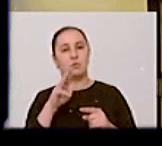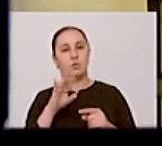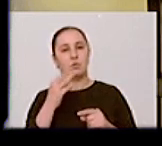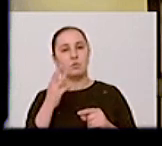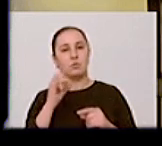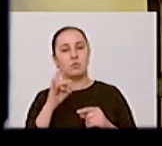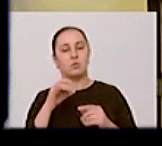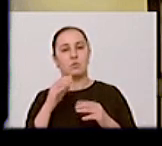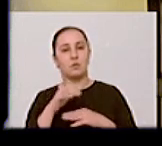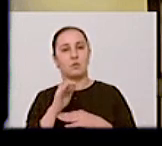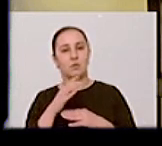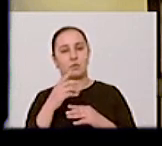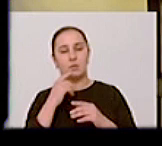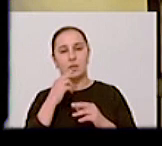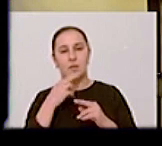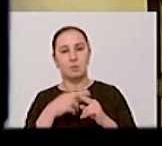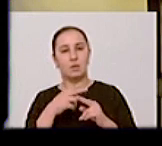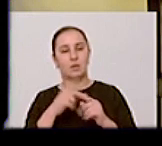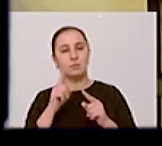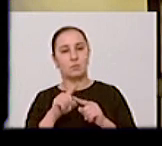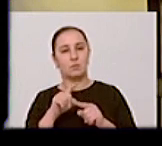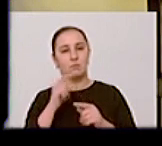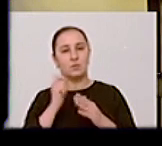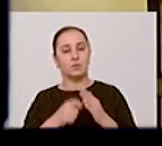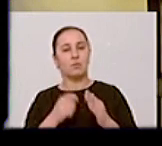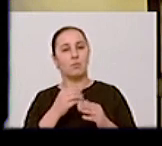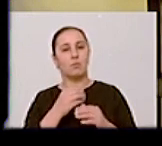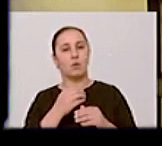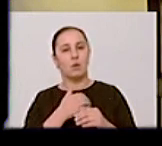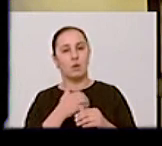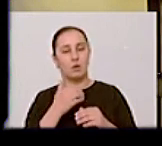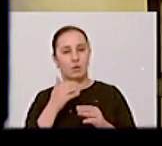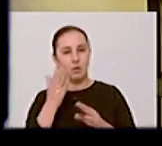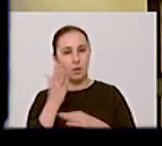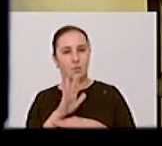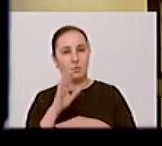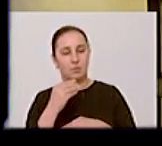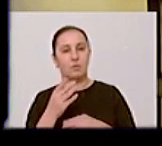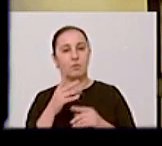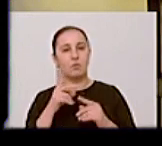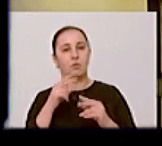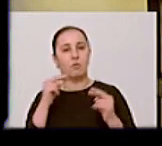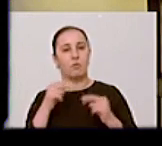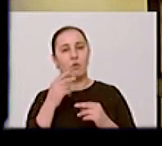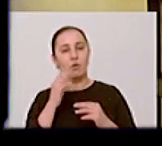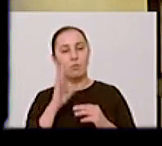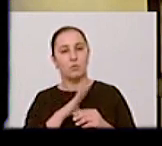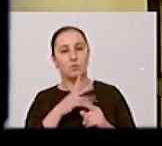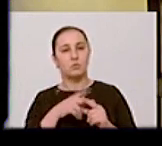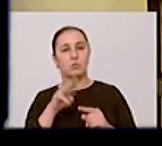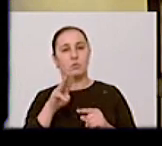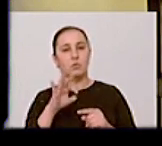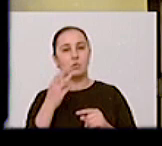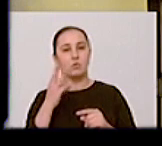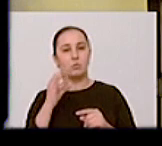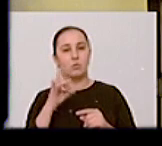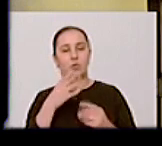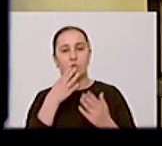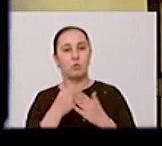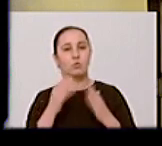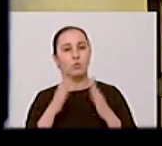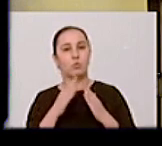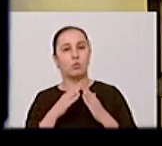Toshmurod sandiqni temir asbob ila sindirmoqqa amr beradi. Guvohi bo'lganingizdek, Toshmurod o'z